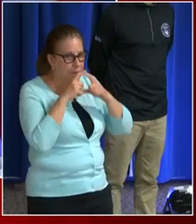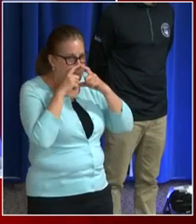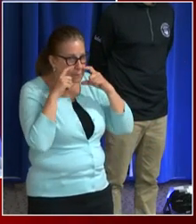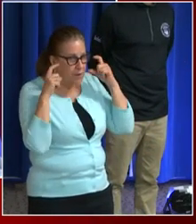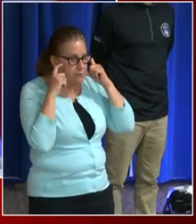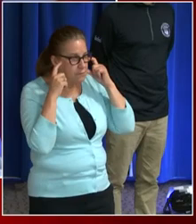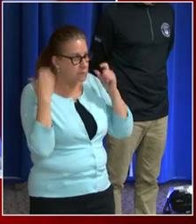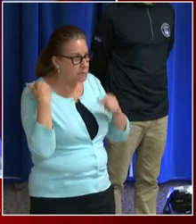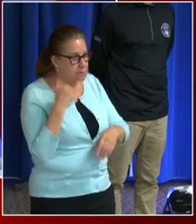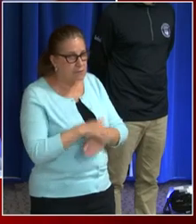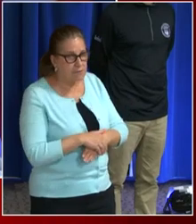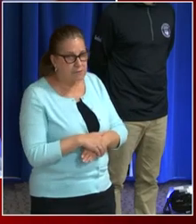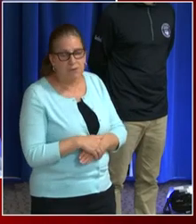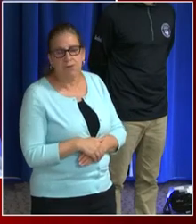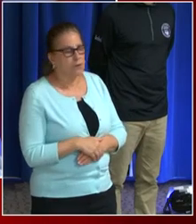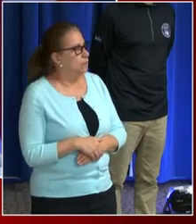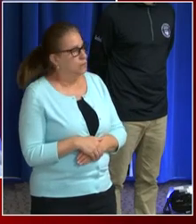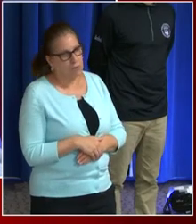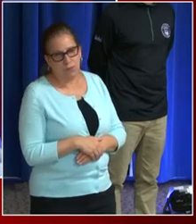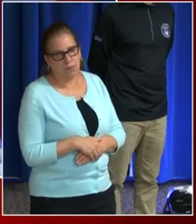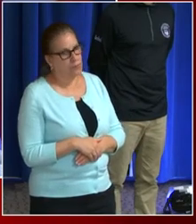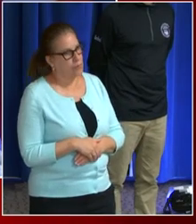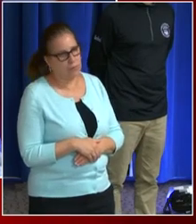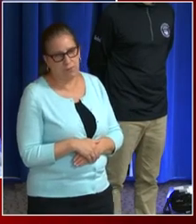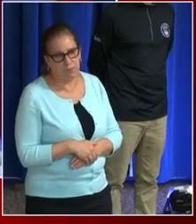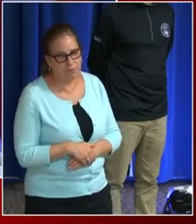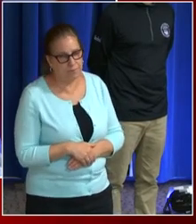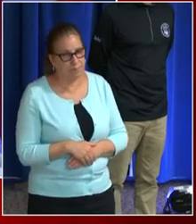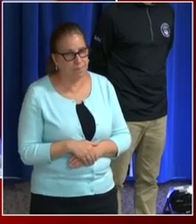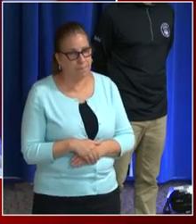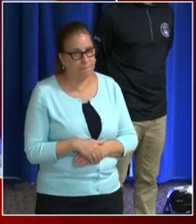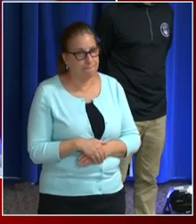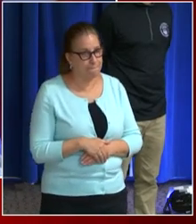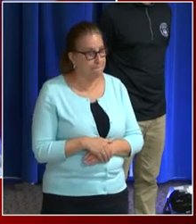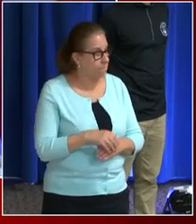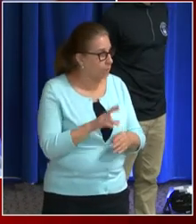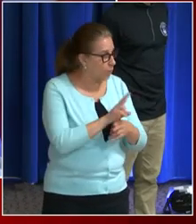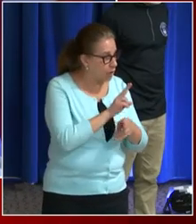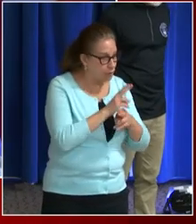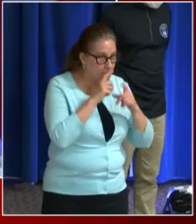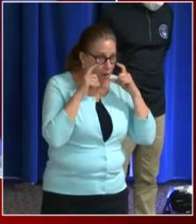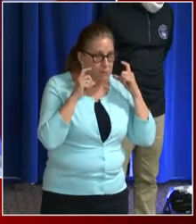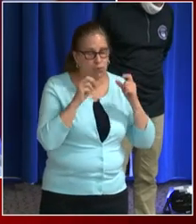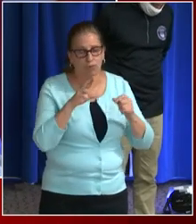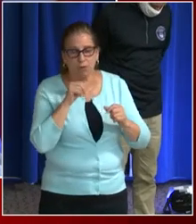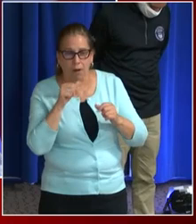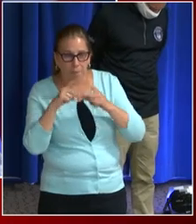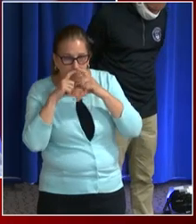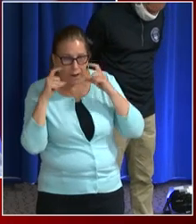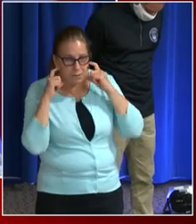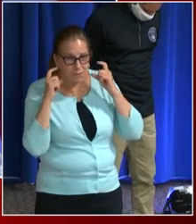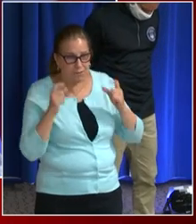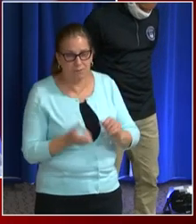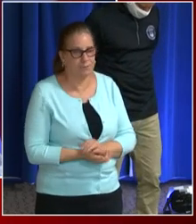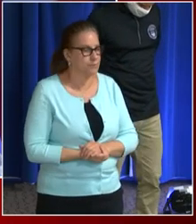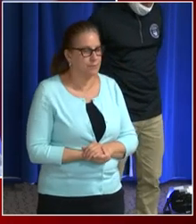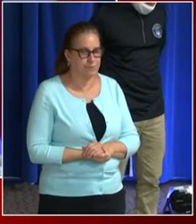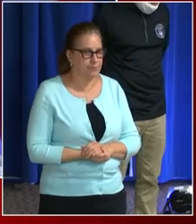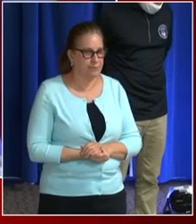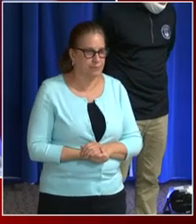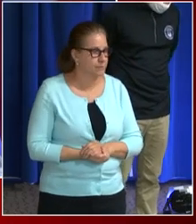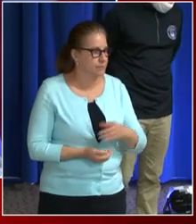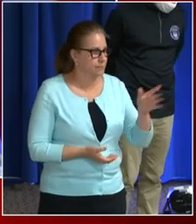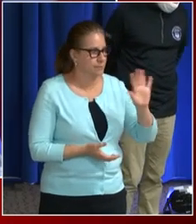Not that I am aware of. I can't, for wearing a mask? Yeah. So I think there's some confusion about that charge. In the District